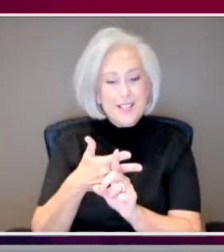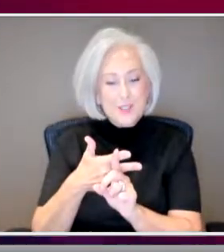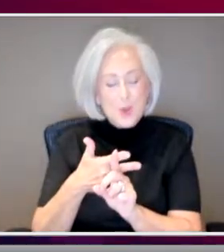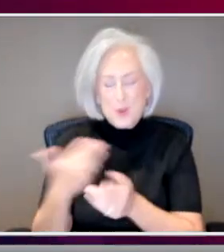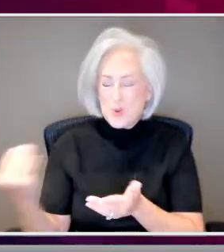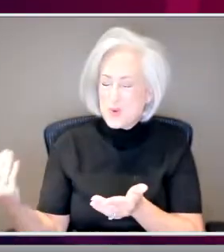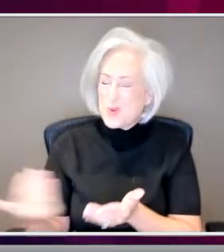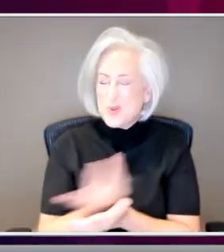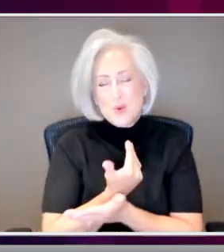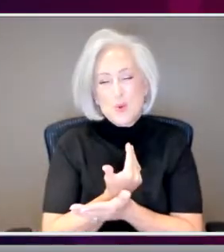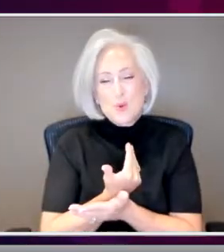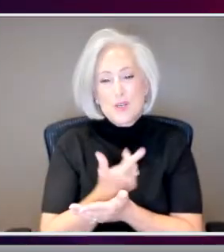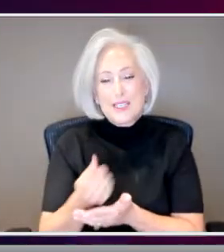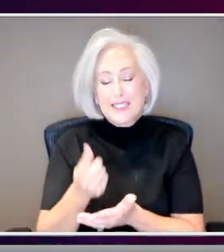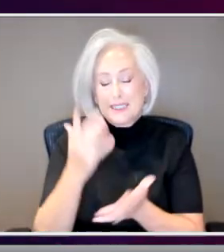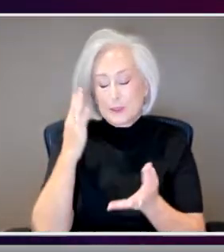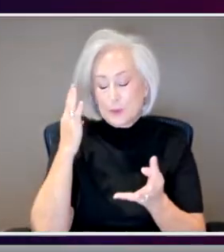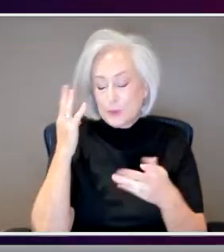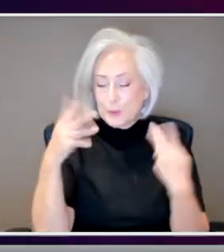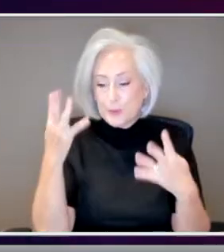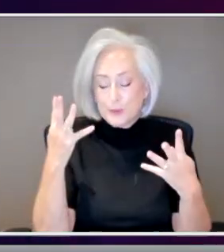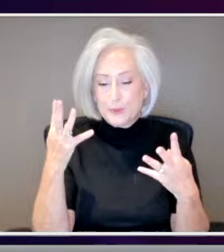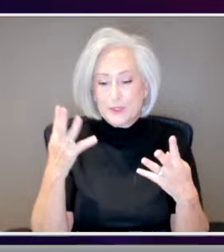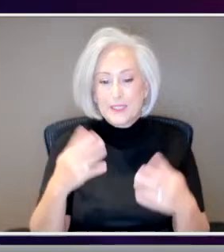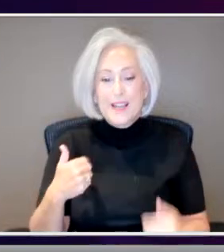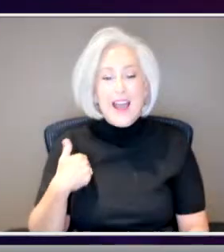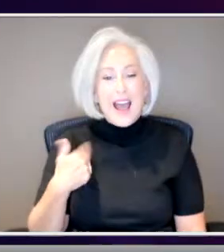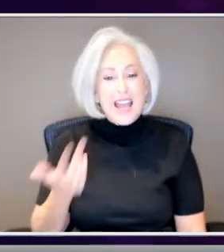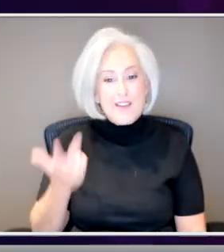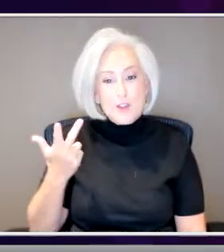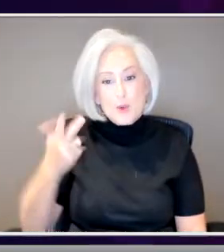is a terror. I have 3 boys who love